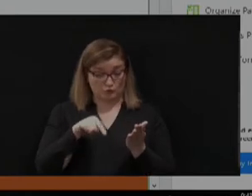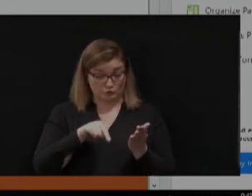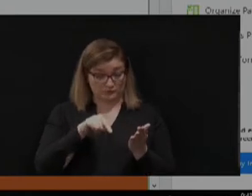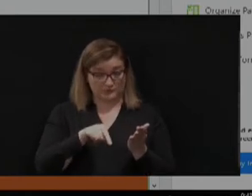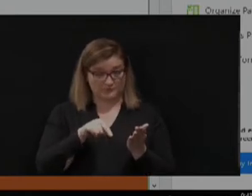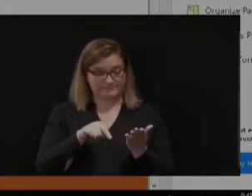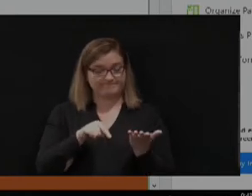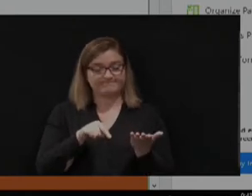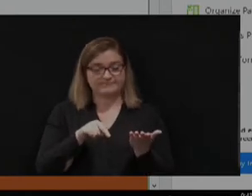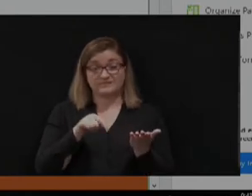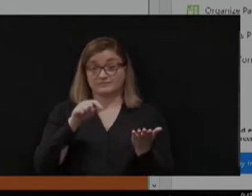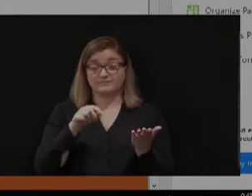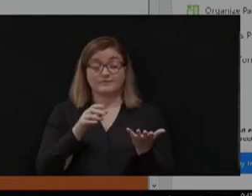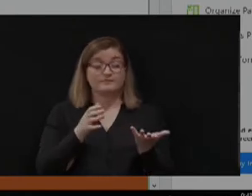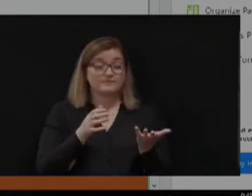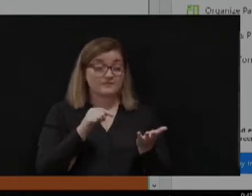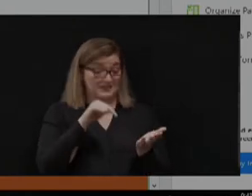particular